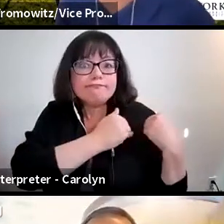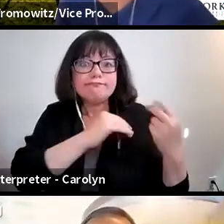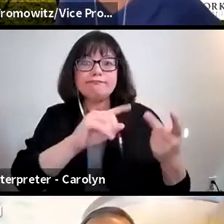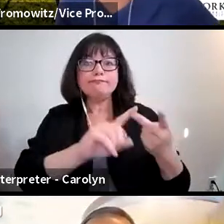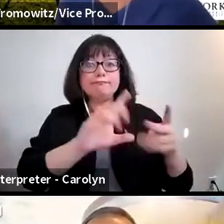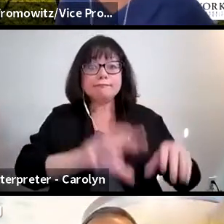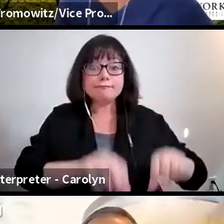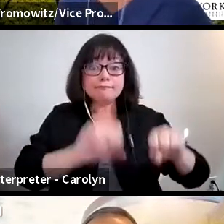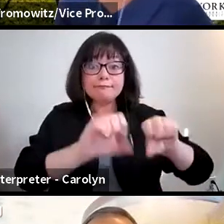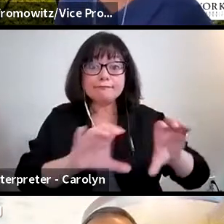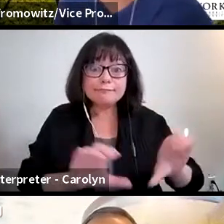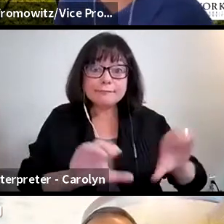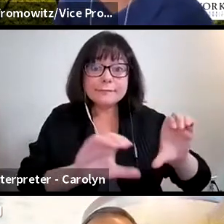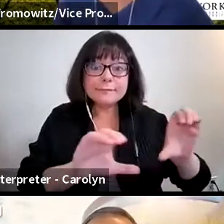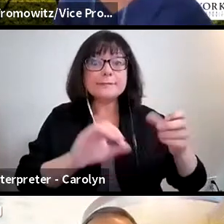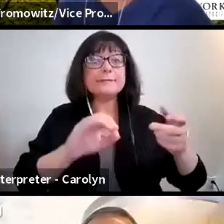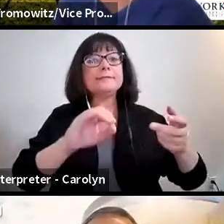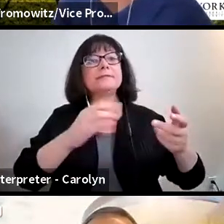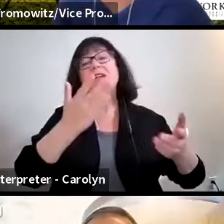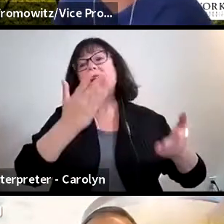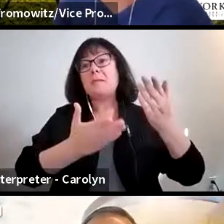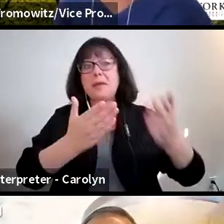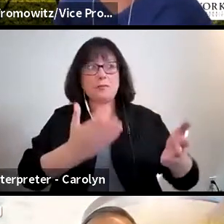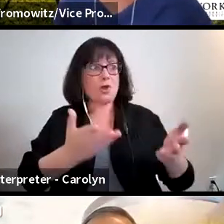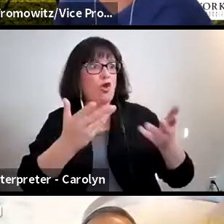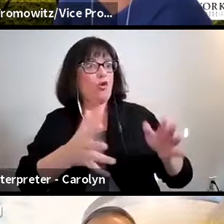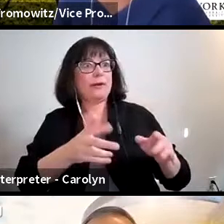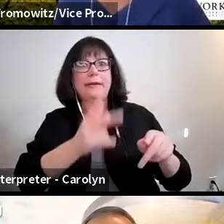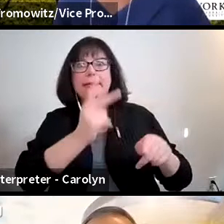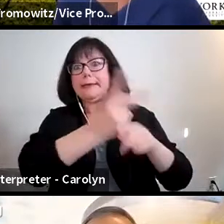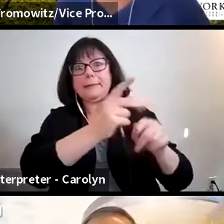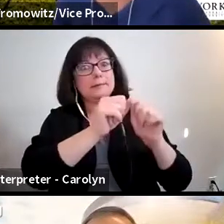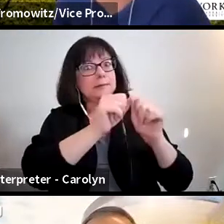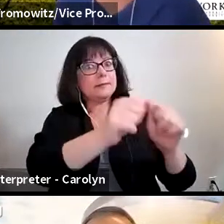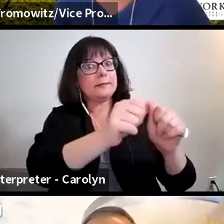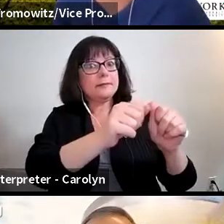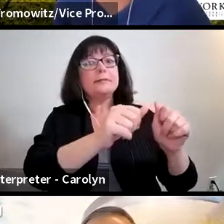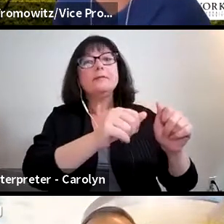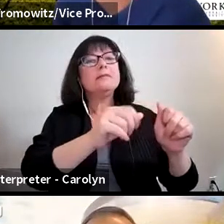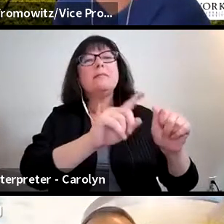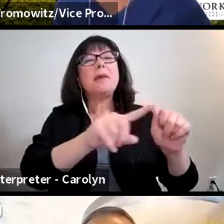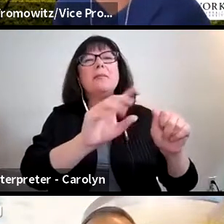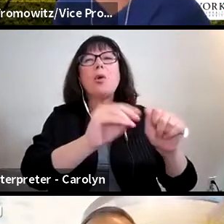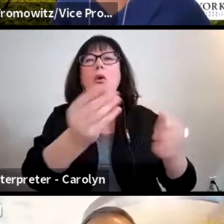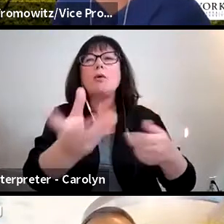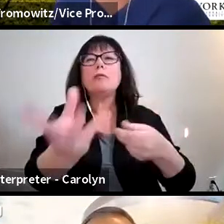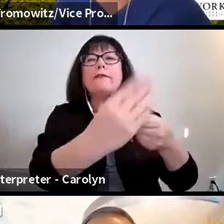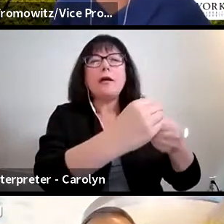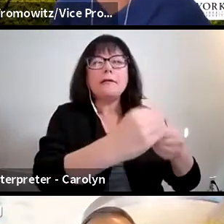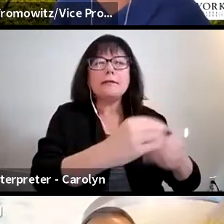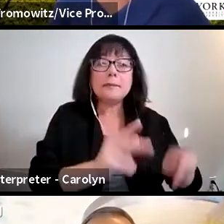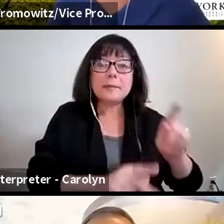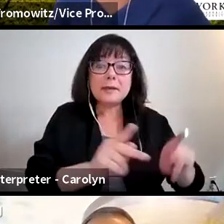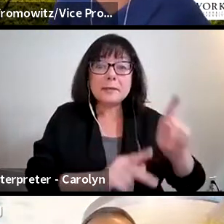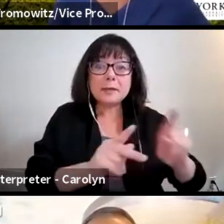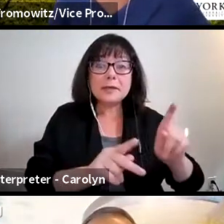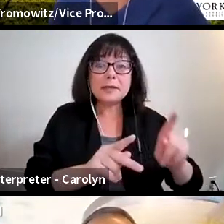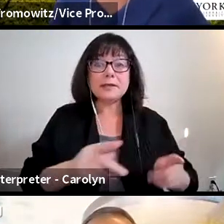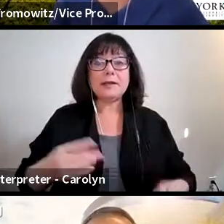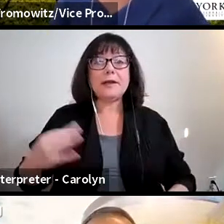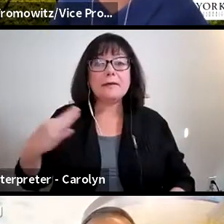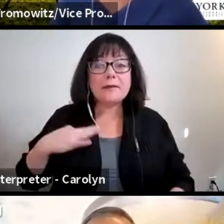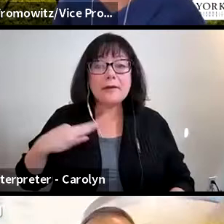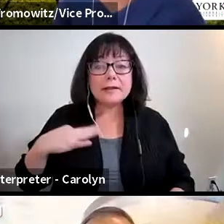but maybe engage more people, engage people across students, faculty, staff, instructors, volunteers,